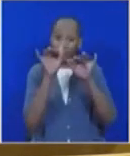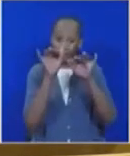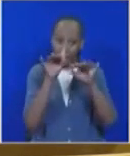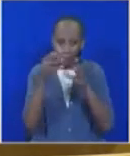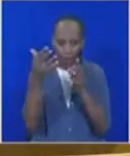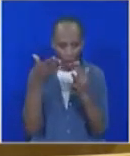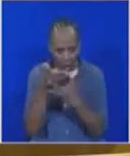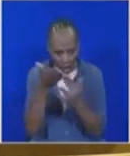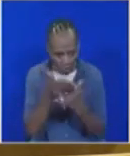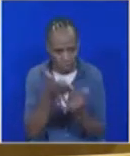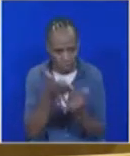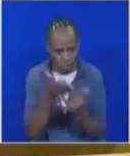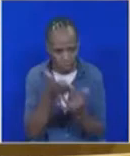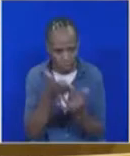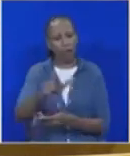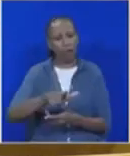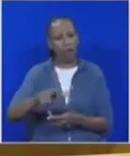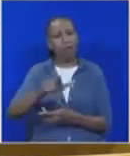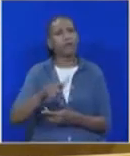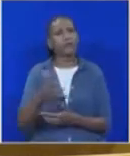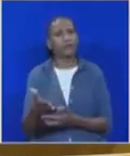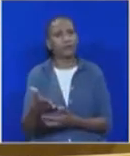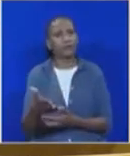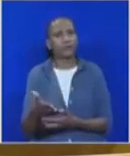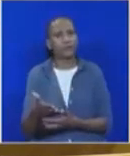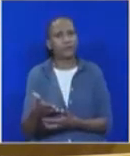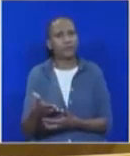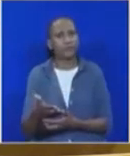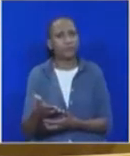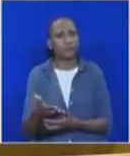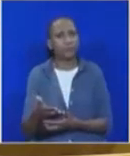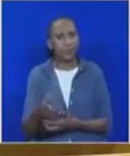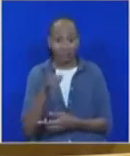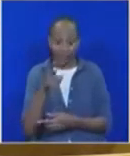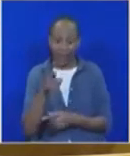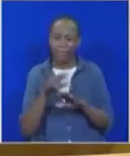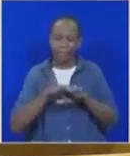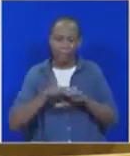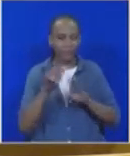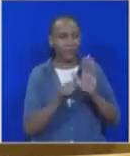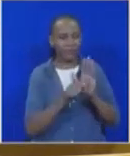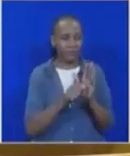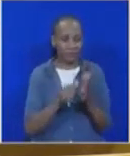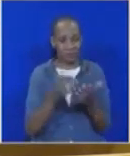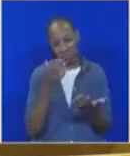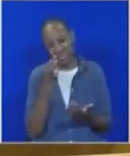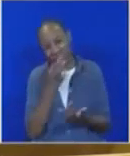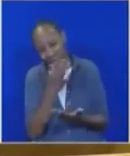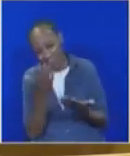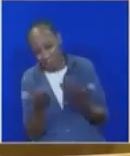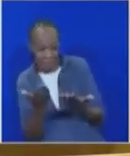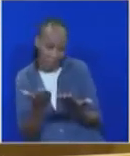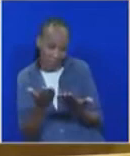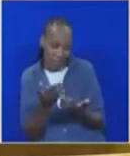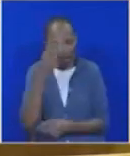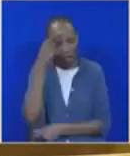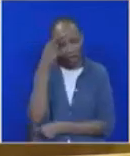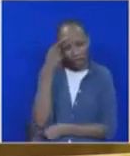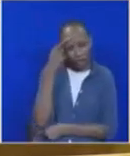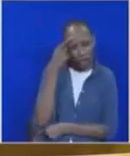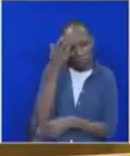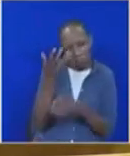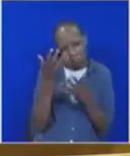gain access to land on an equitable basis. That's a must. It's not a maybe or should think about, it's an